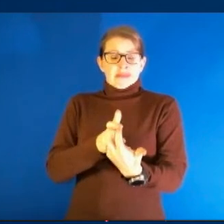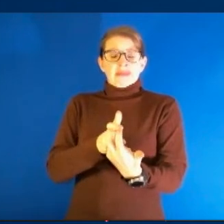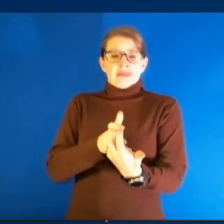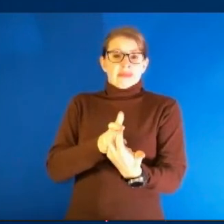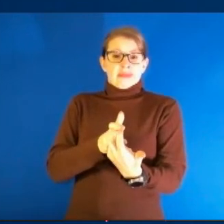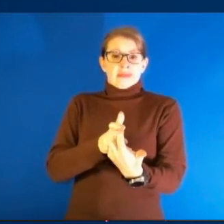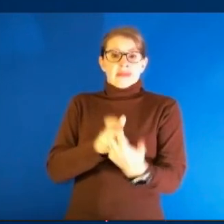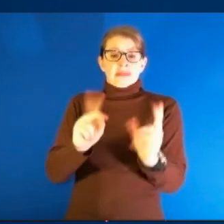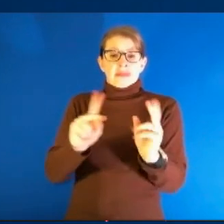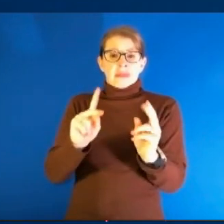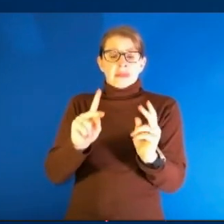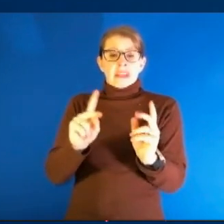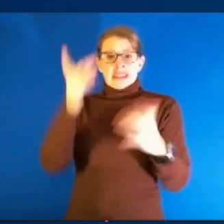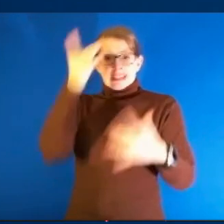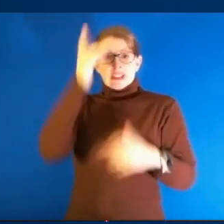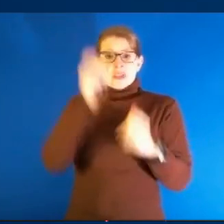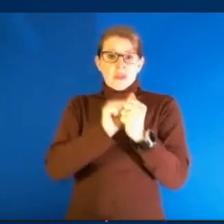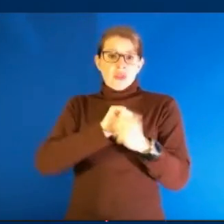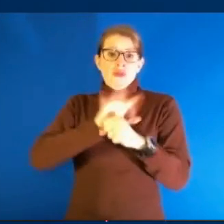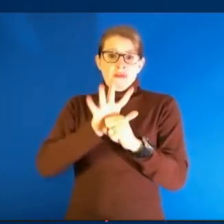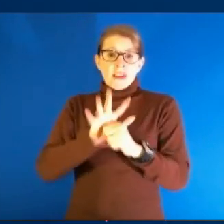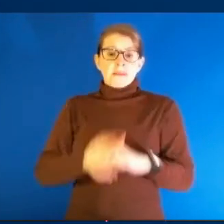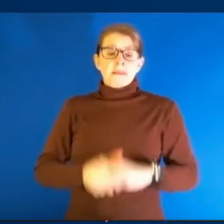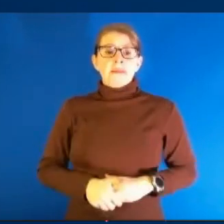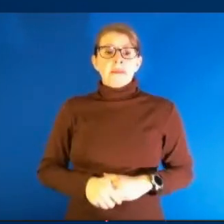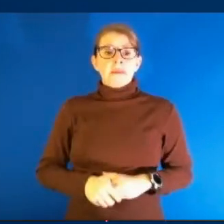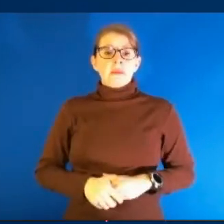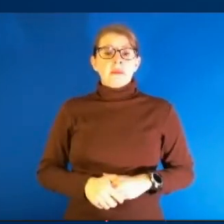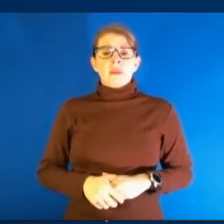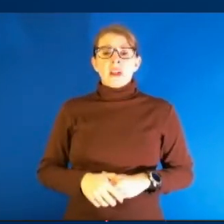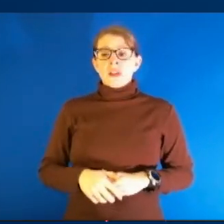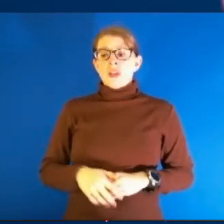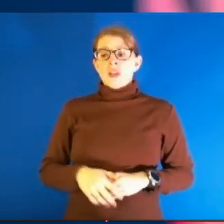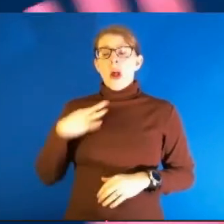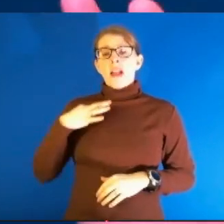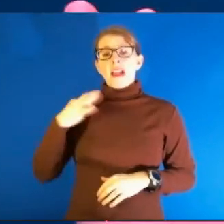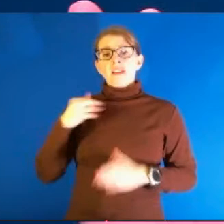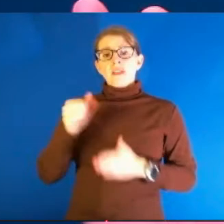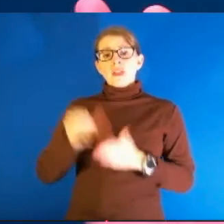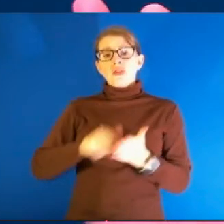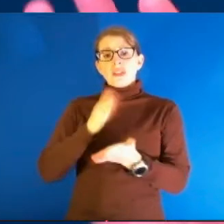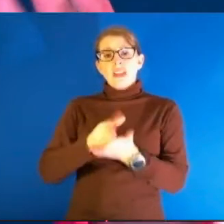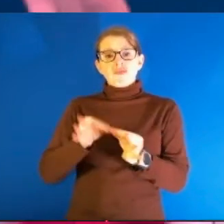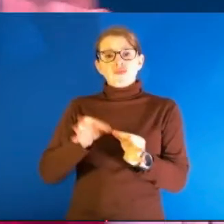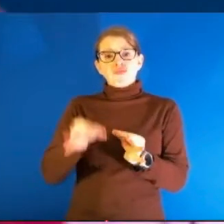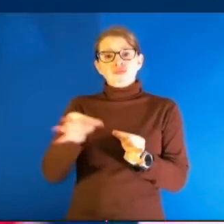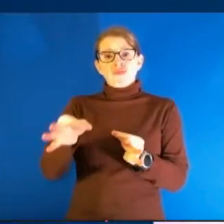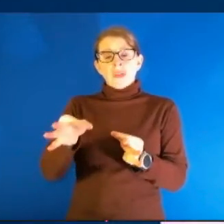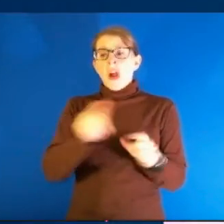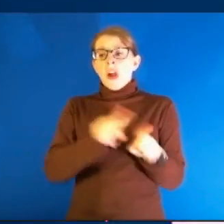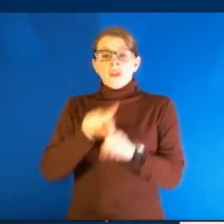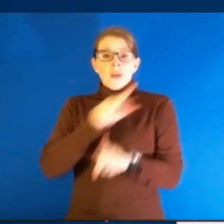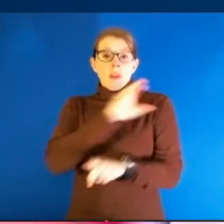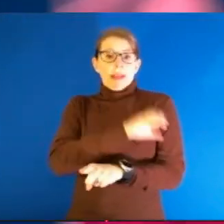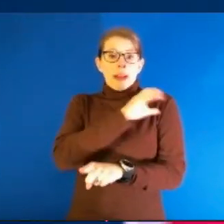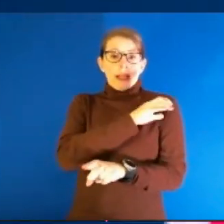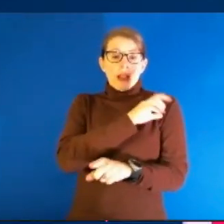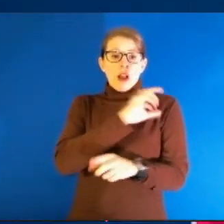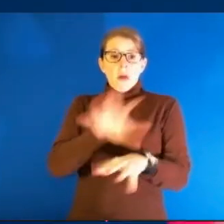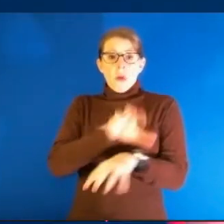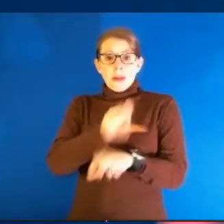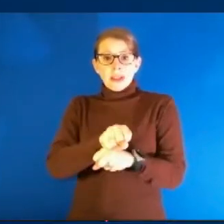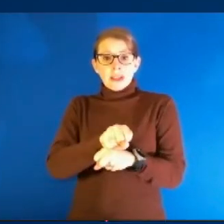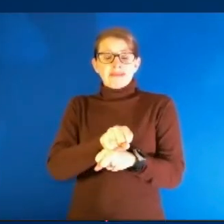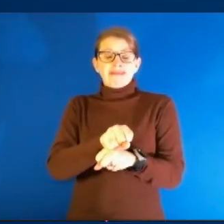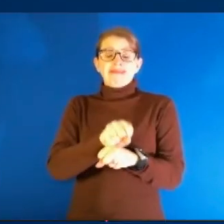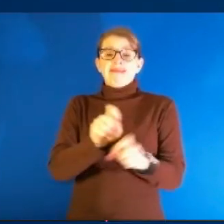folks. So we did have to stop elective surgeries. We did have to try and push down some clinic appointments because we had to shift nurses from the ambulatory side over to the